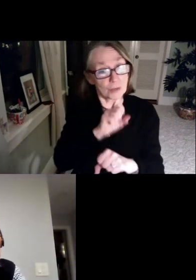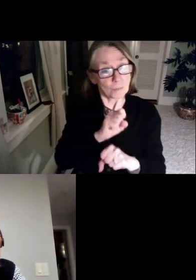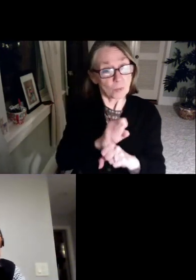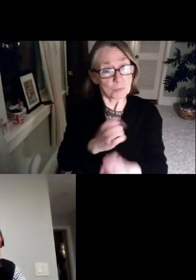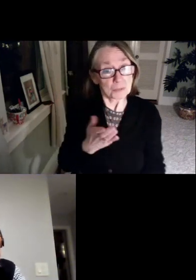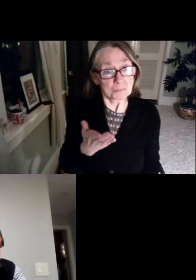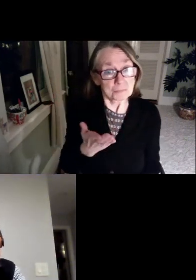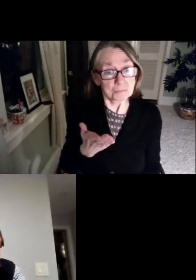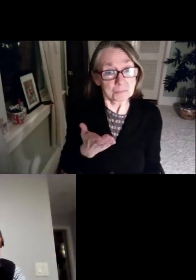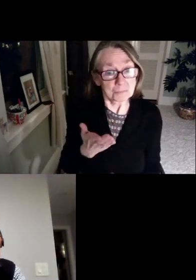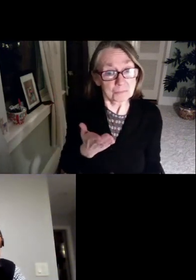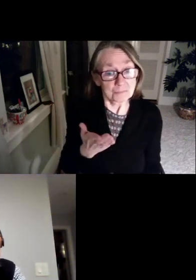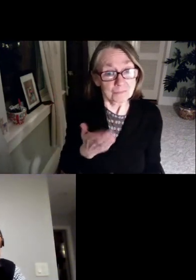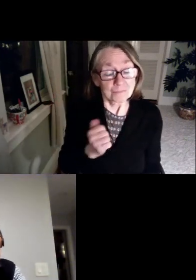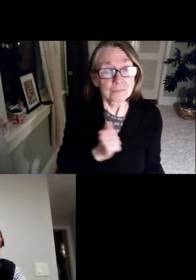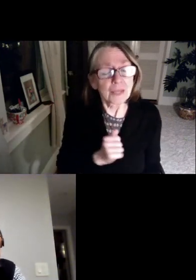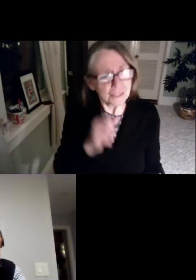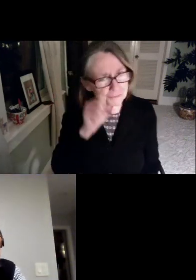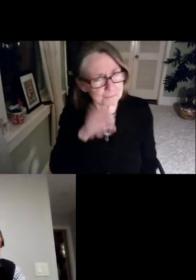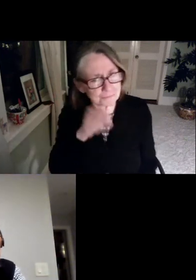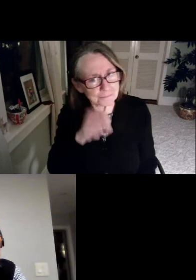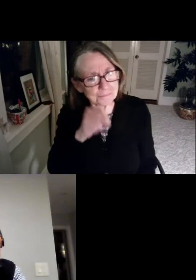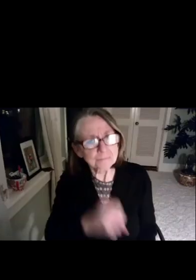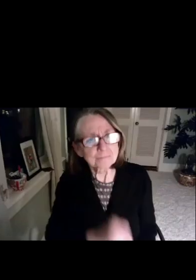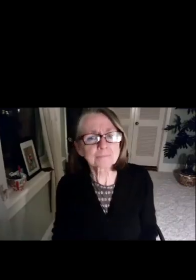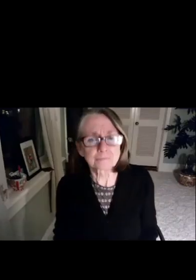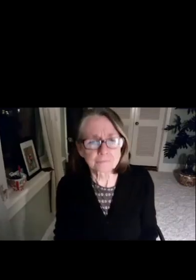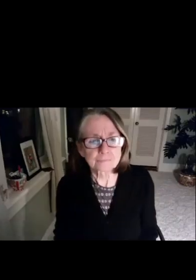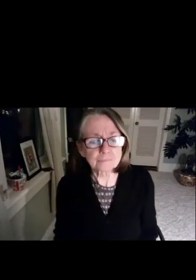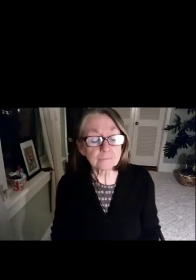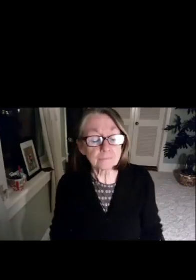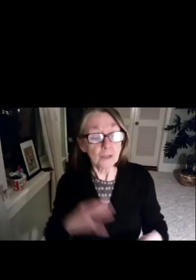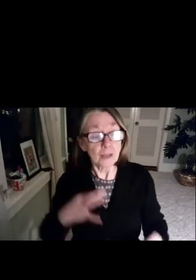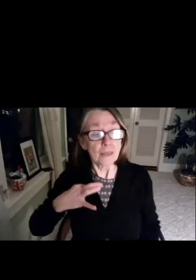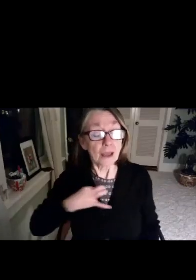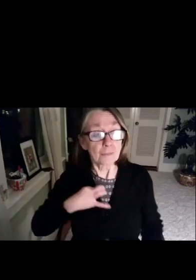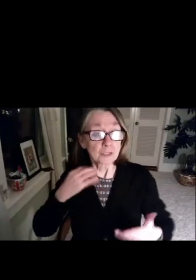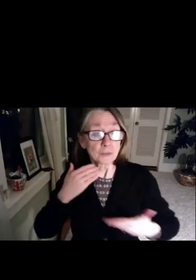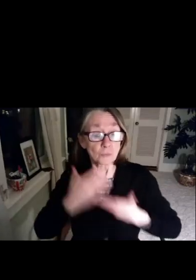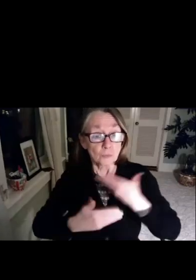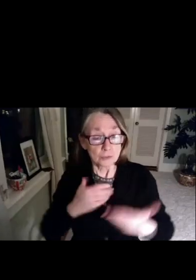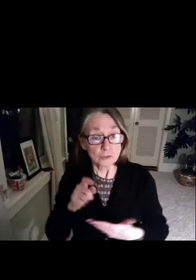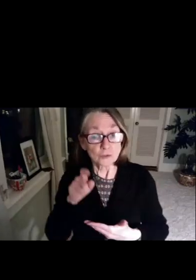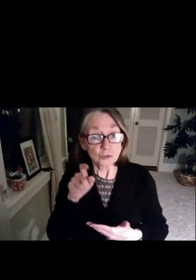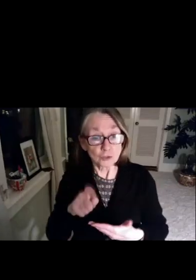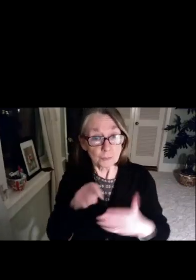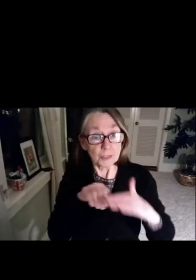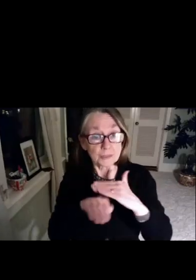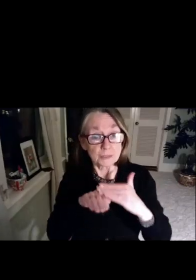answer. Thank you. Yeah, I would think that the application process should be